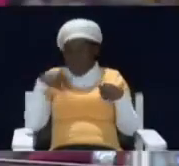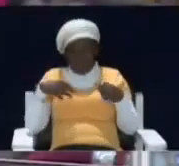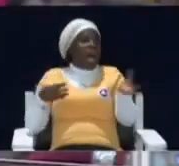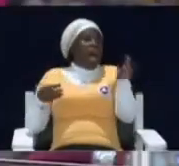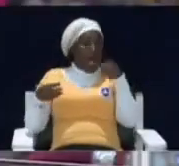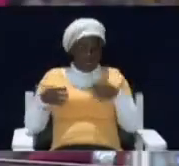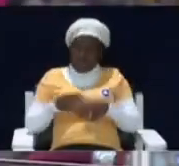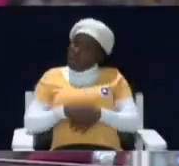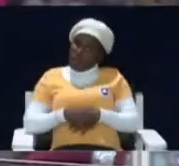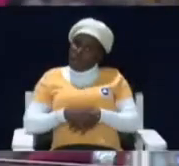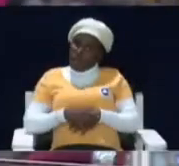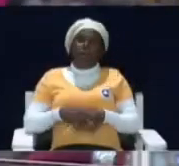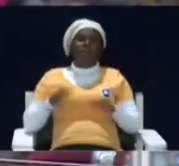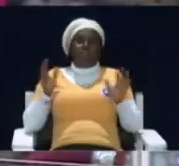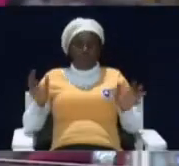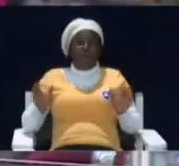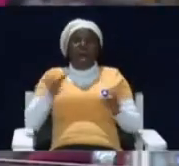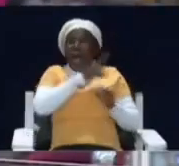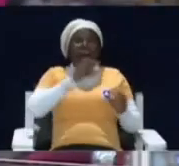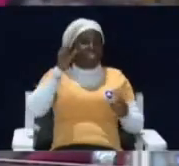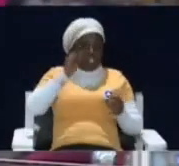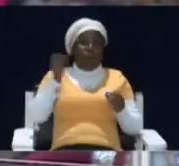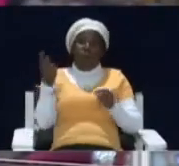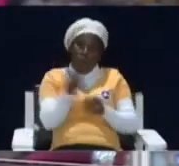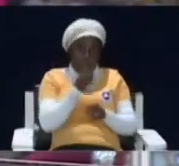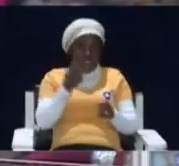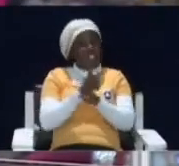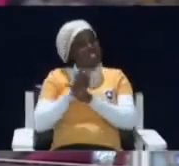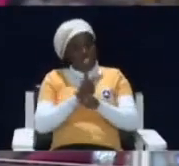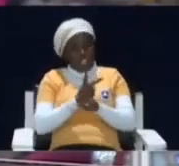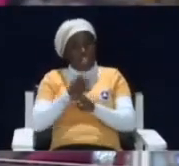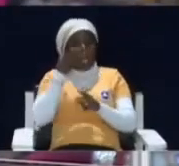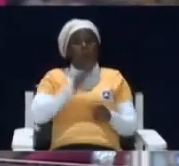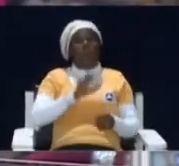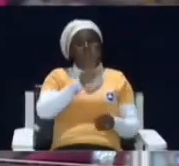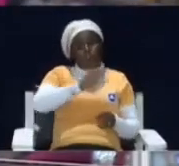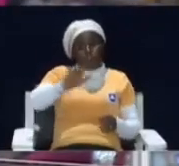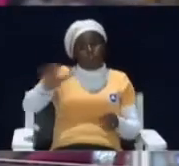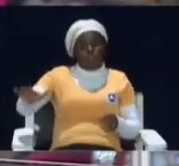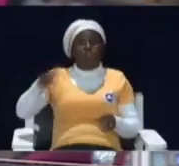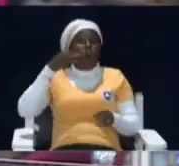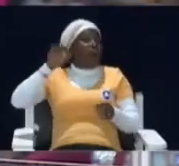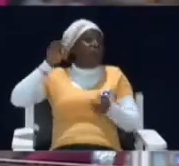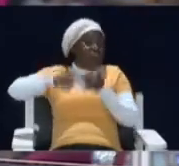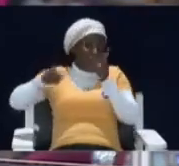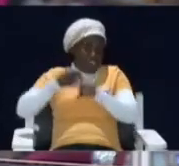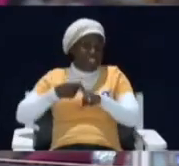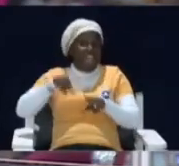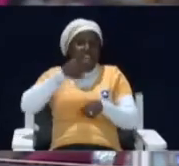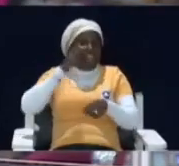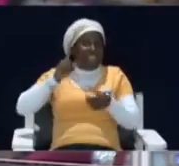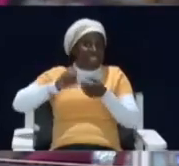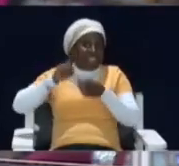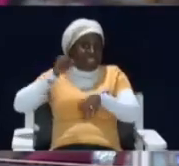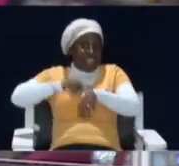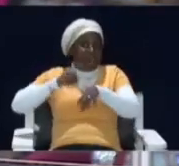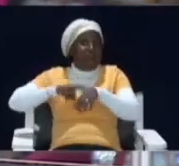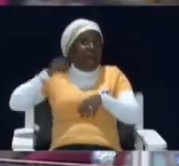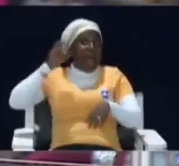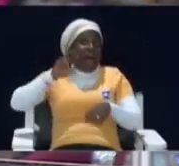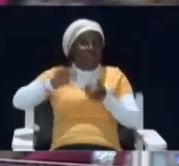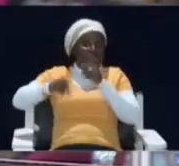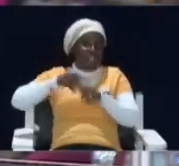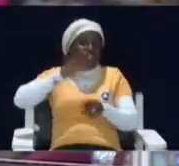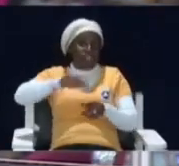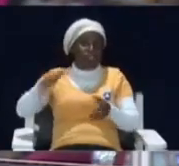friends. She had chocolates in her fridge. She had biscuits when children came. She was paying offering